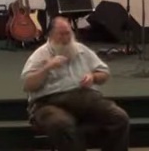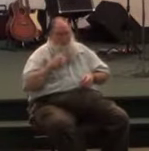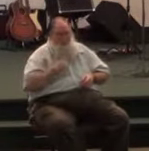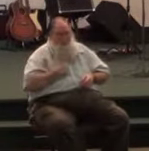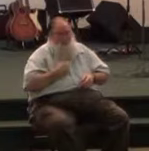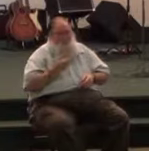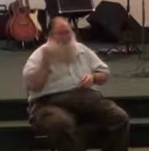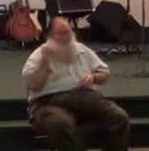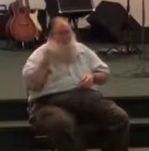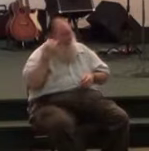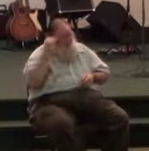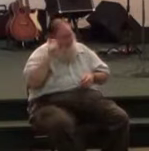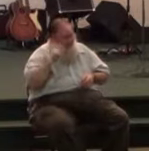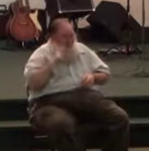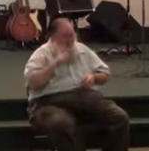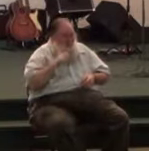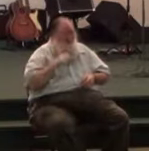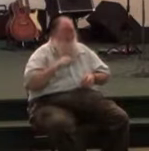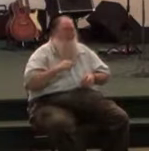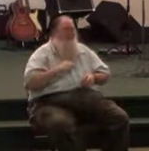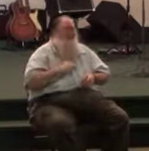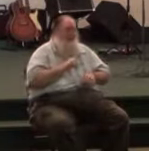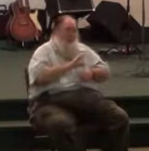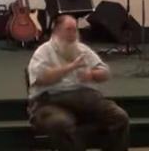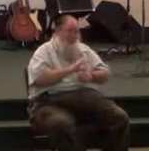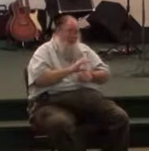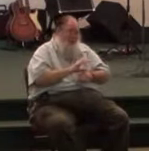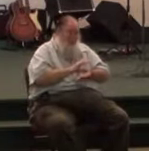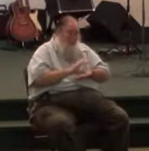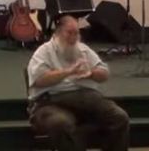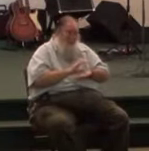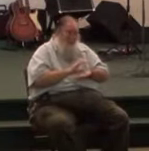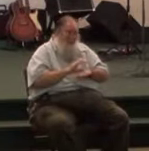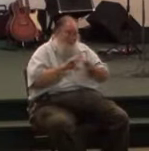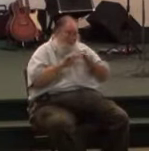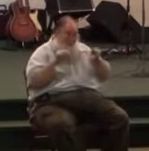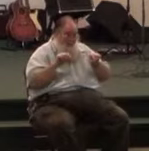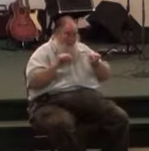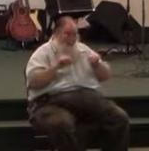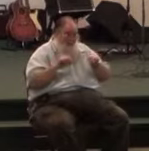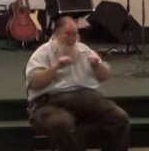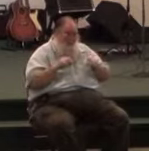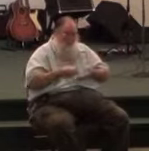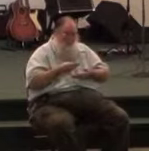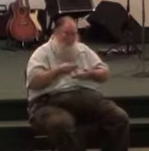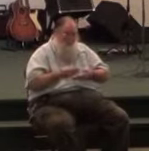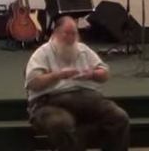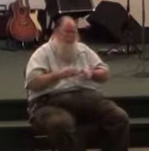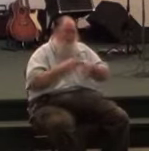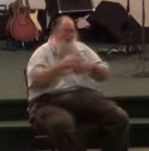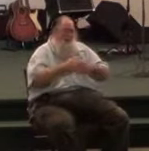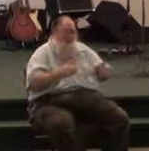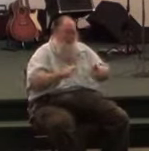We have to do what it takes to get the gospel of Jesus Christ out. Whether it's a hitch rail outside in the